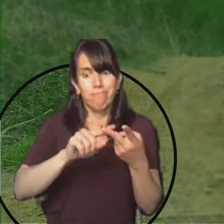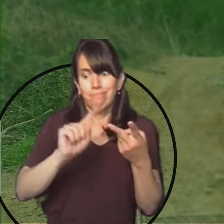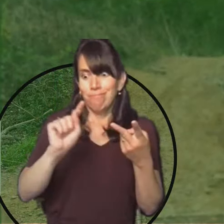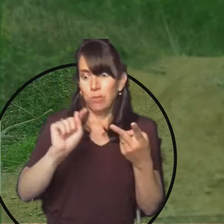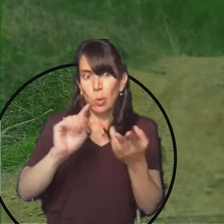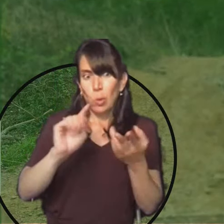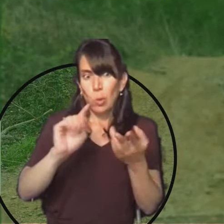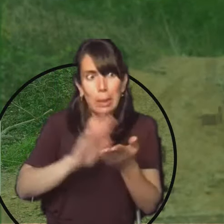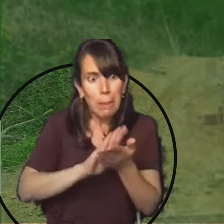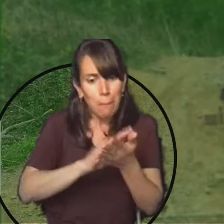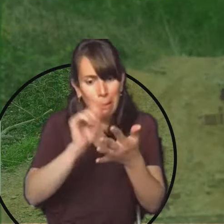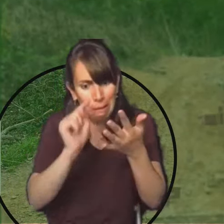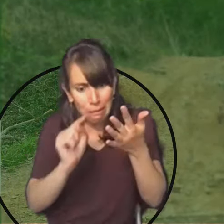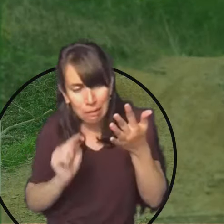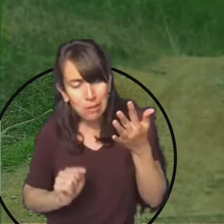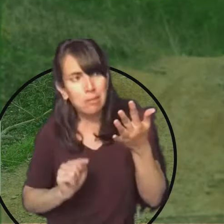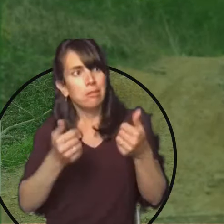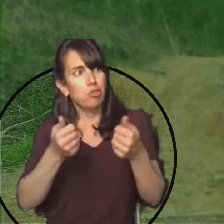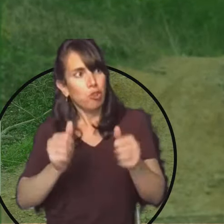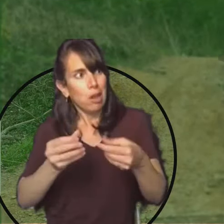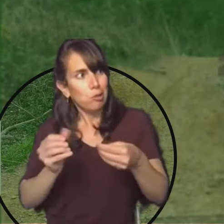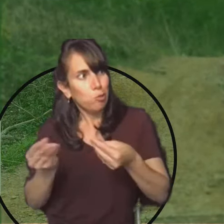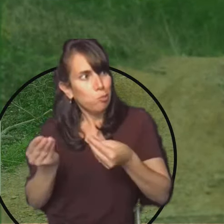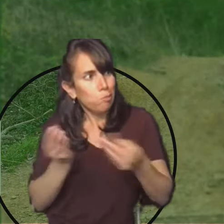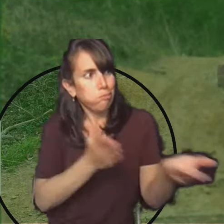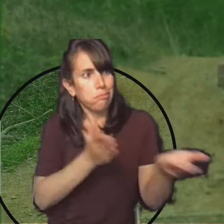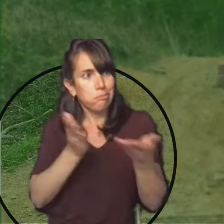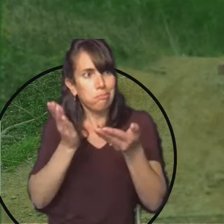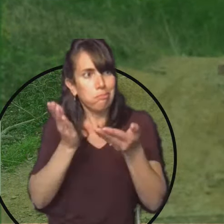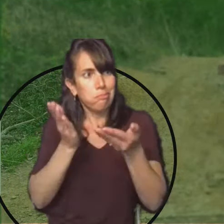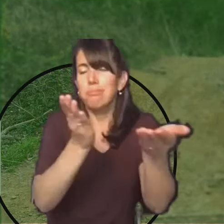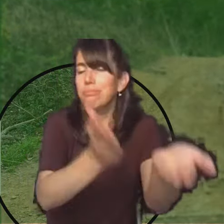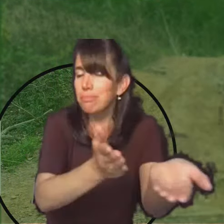sort of slightly came out the most overt forms of COVID,